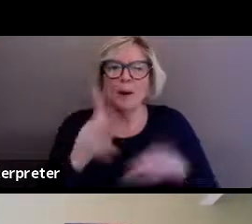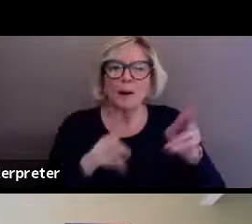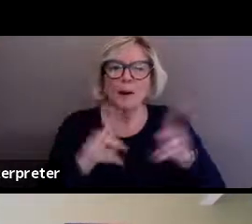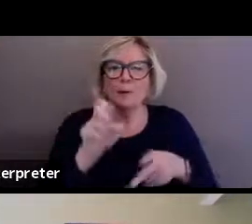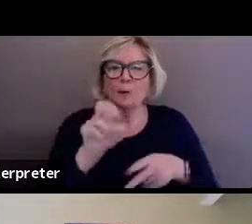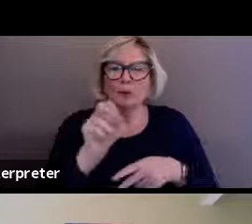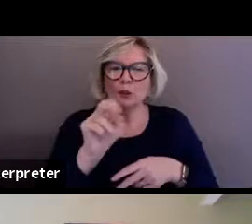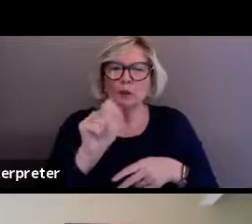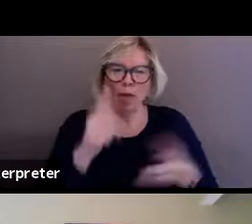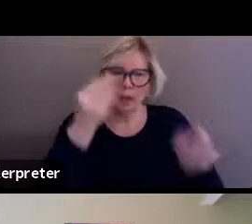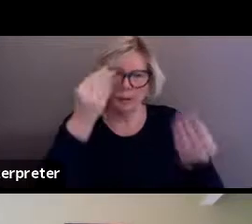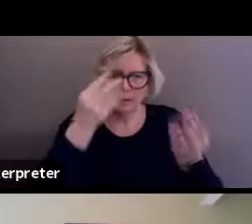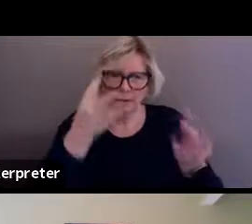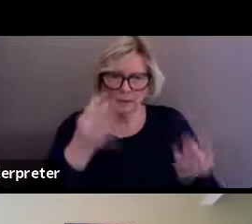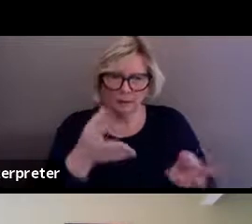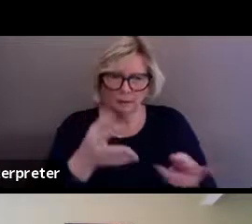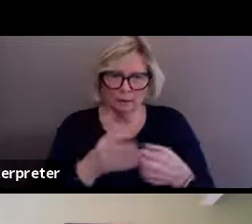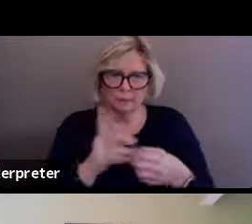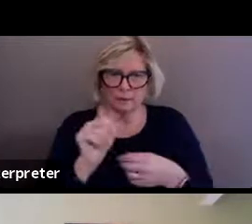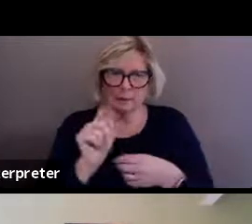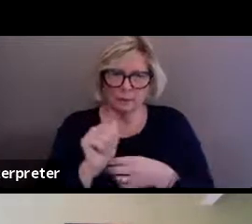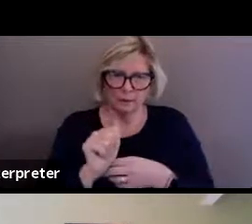like